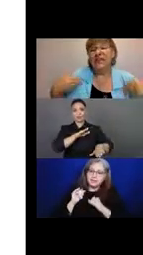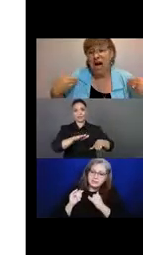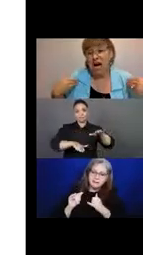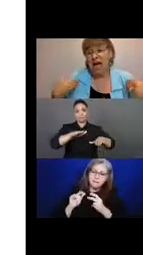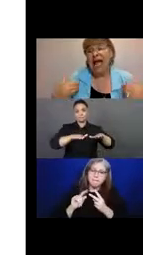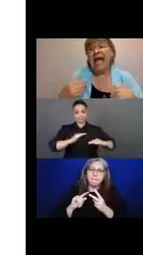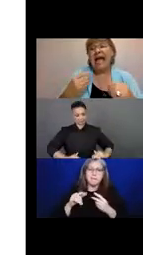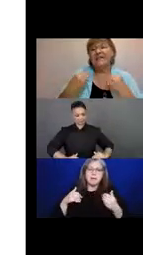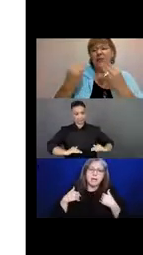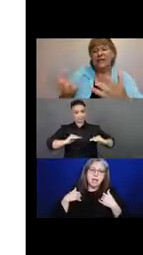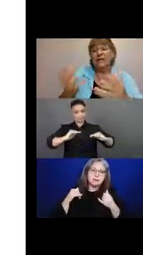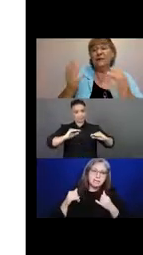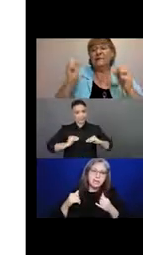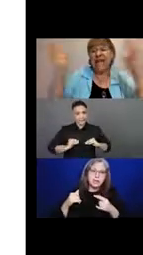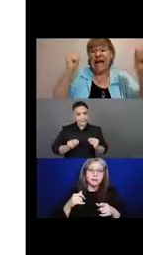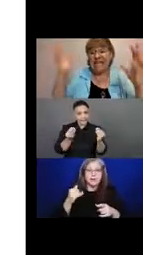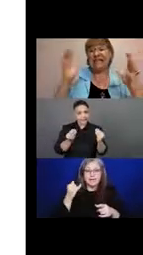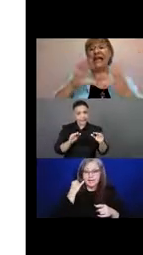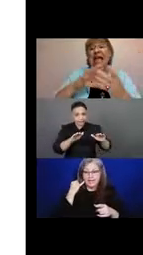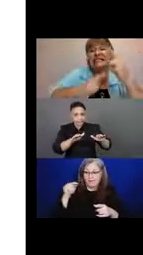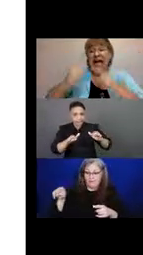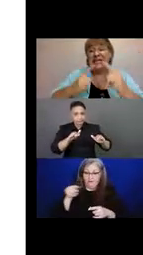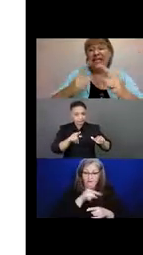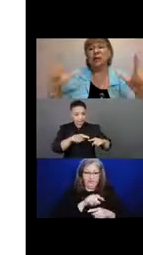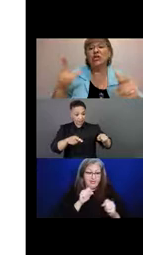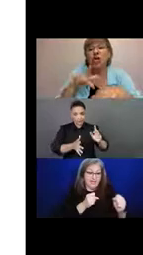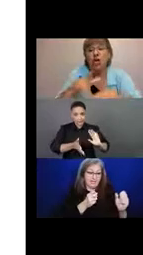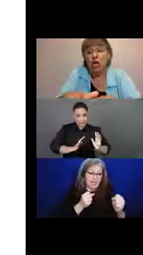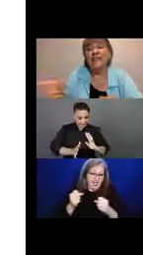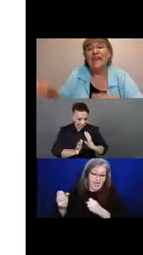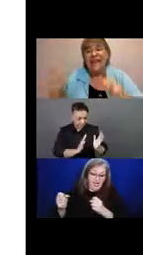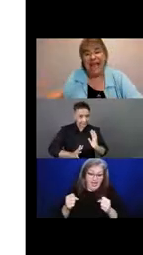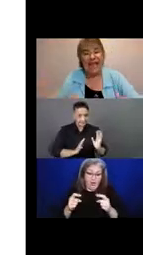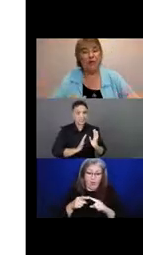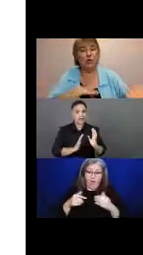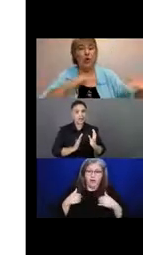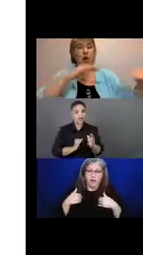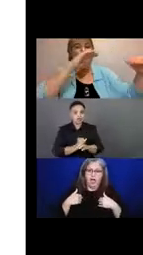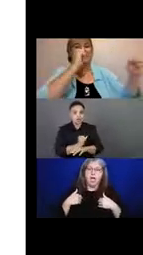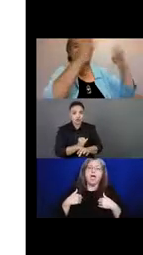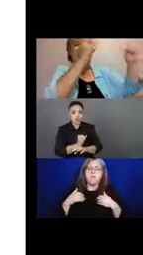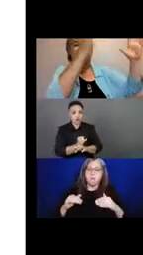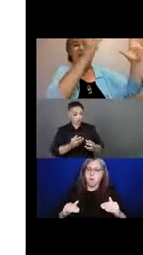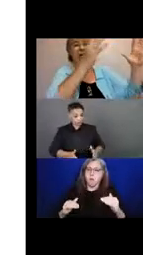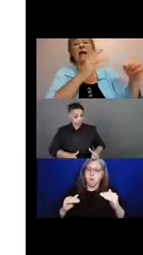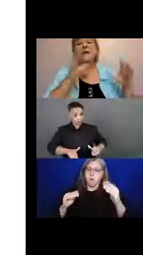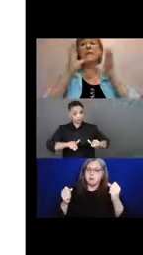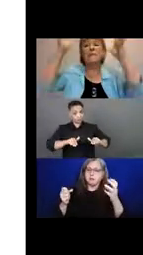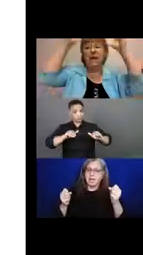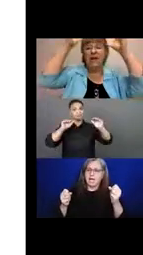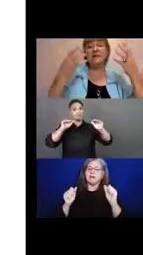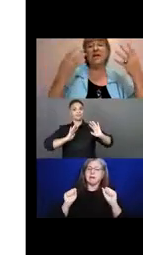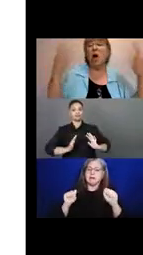they're young, and if you give them signing and sign language early, they can grow up signing.